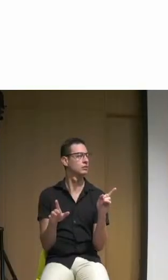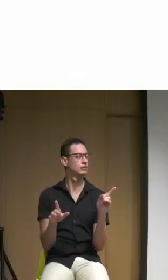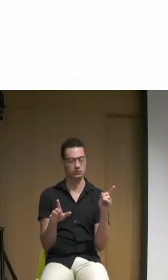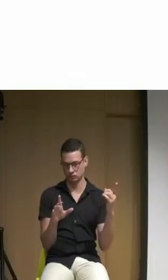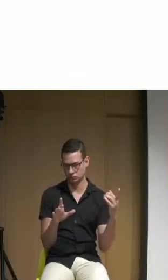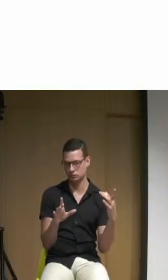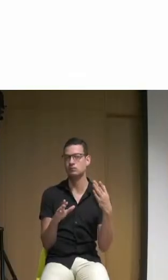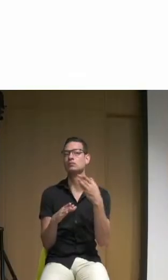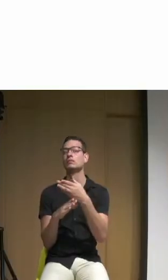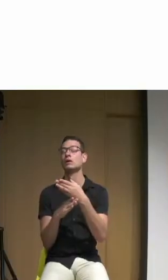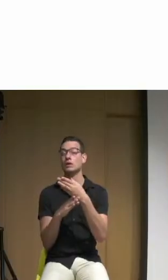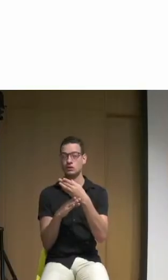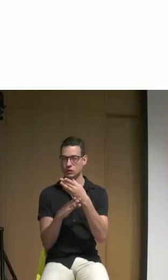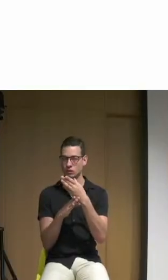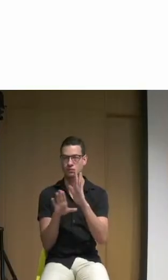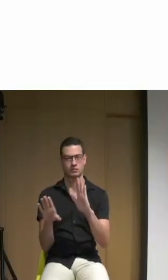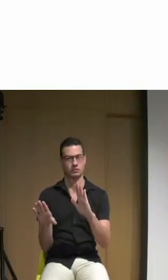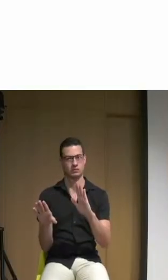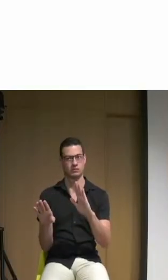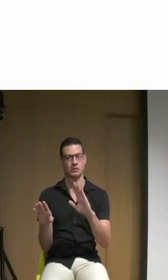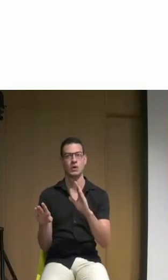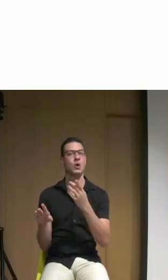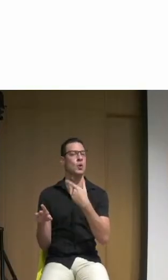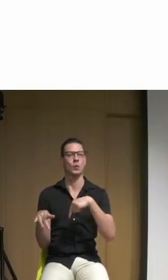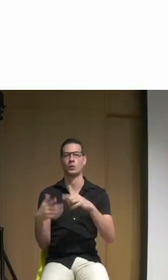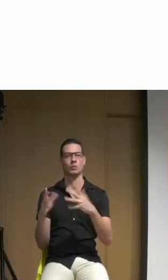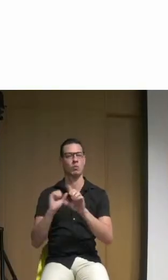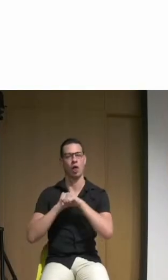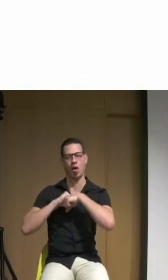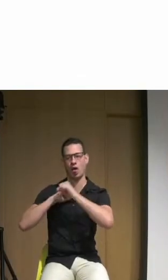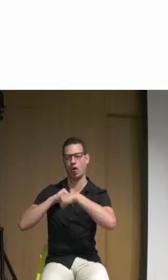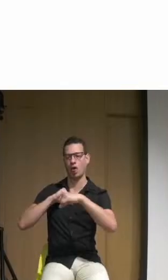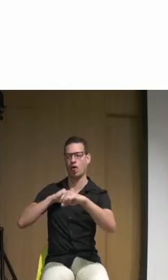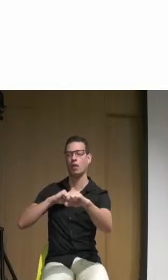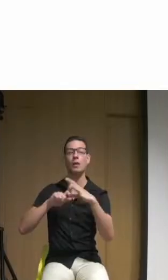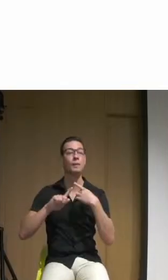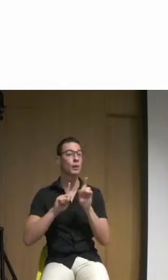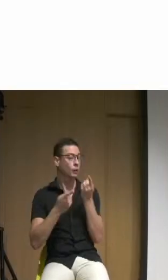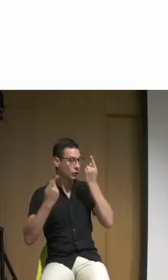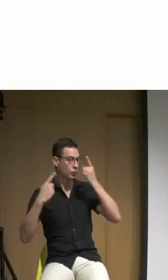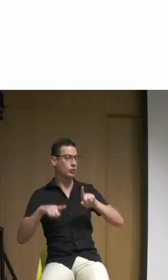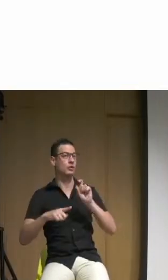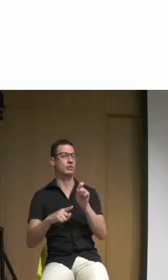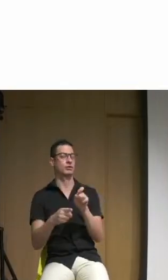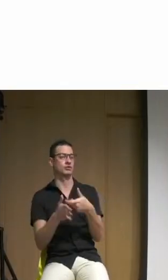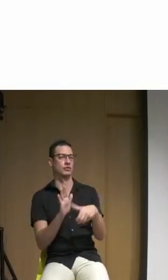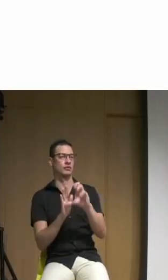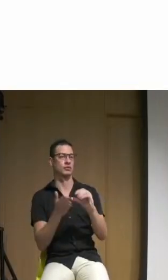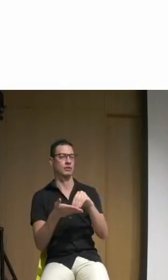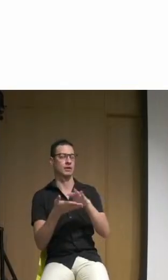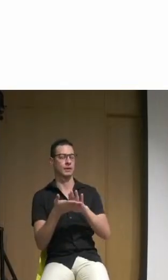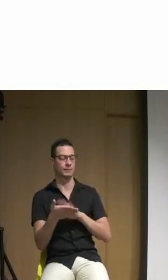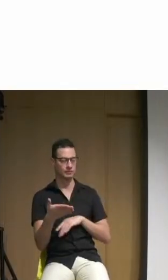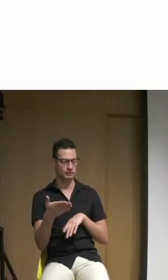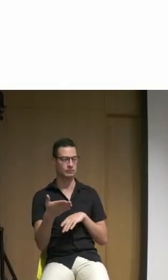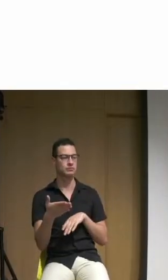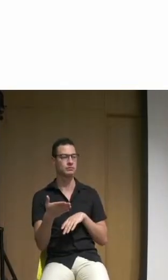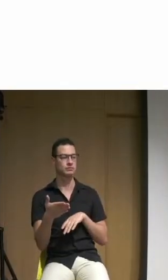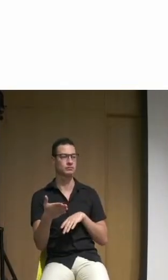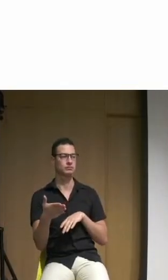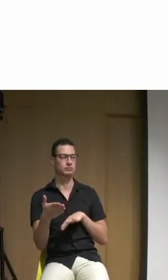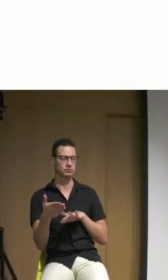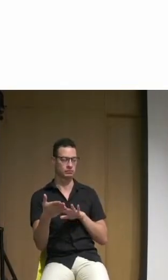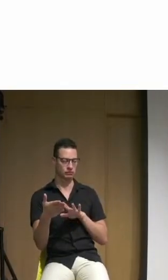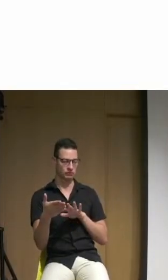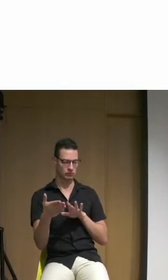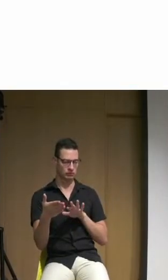to review the document and spend that time with it. And I guess the vagueness, right? It could make